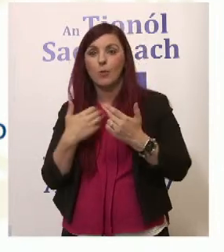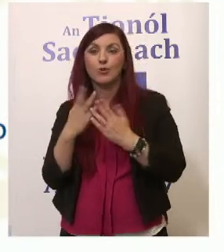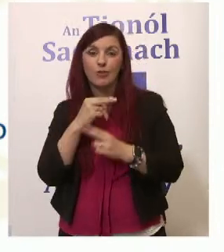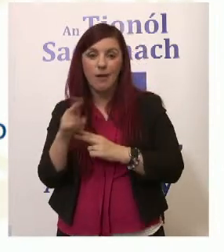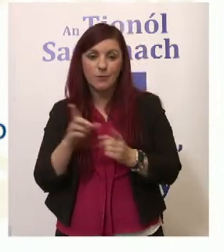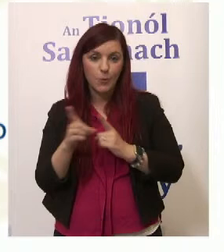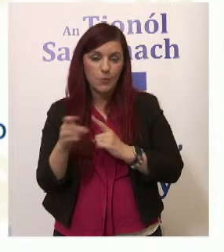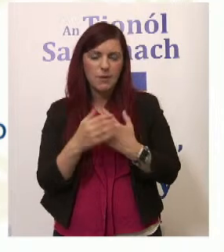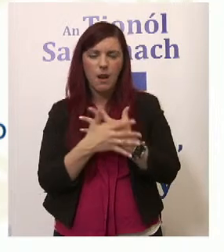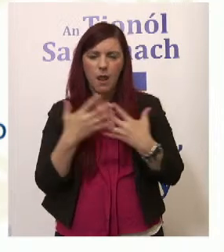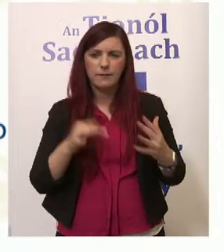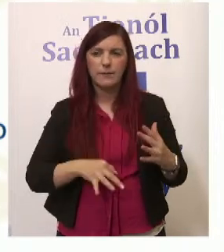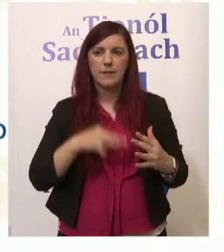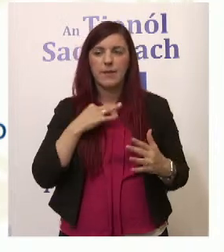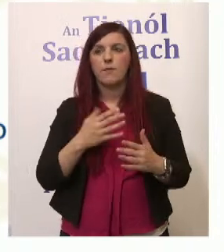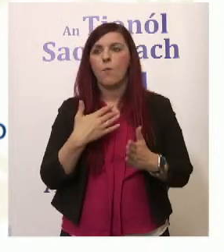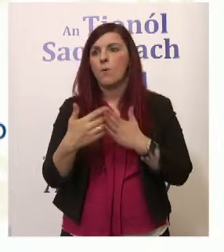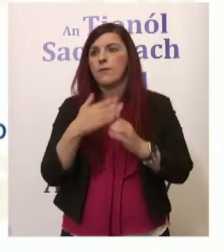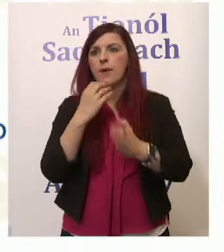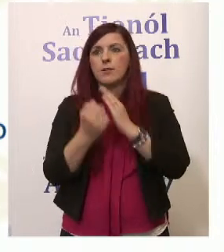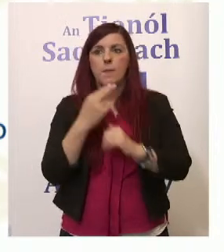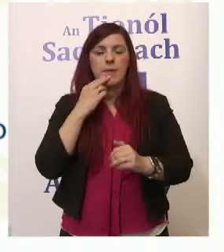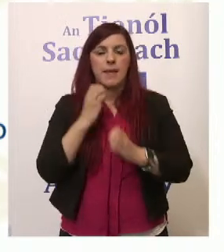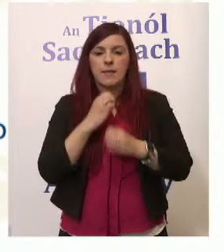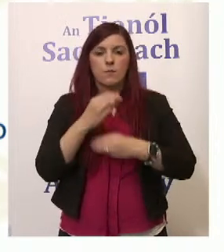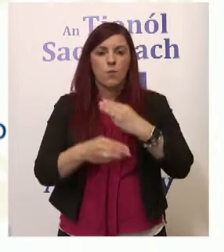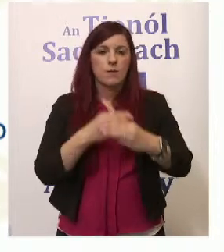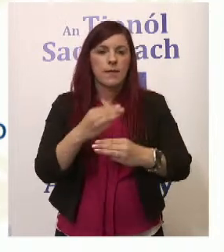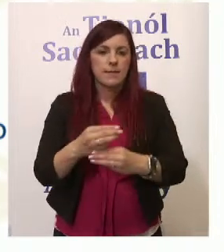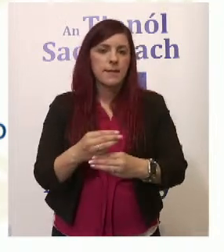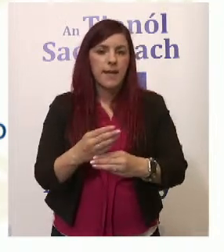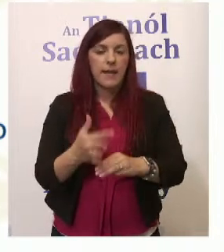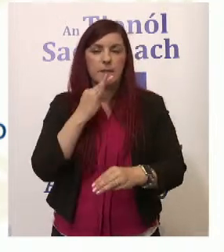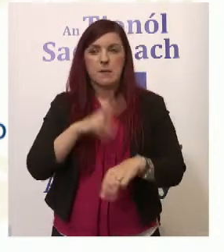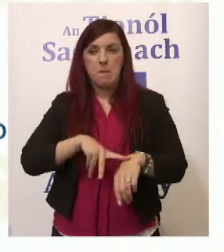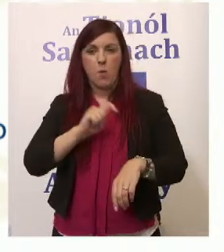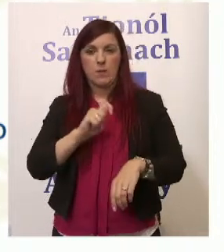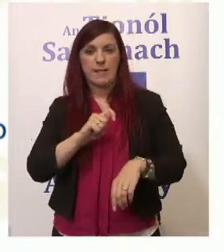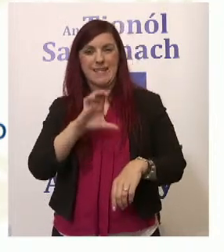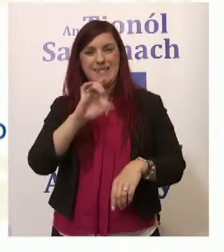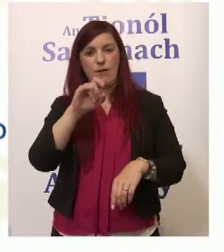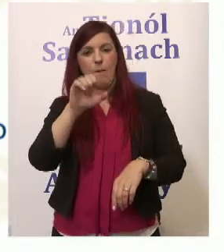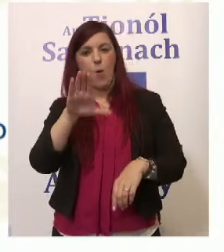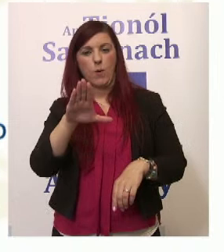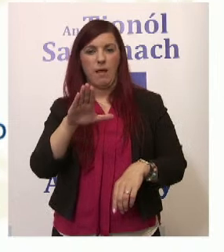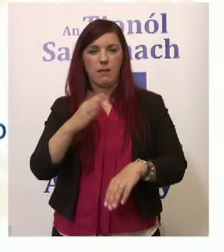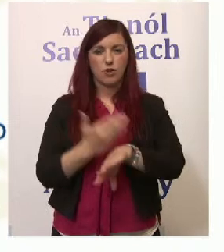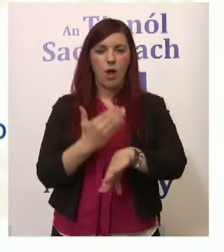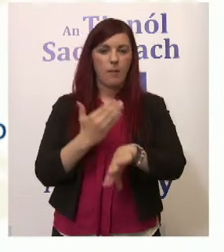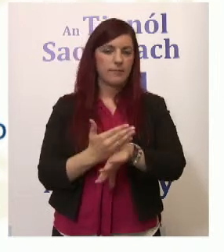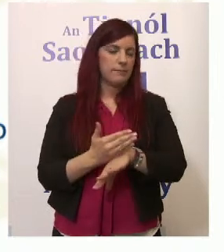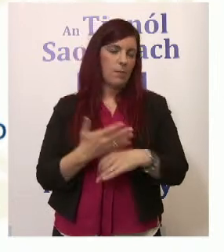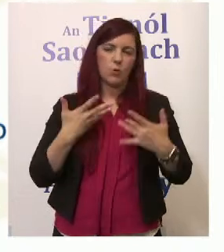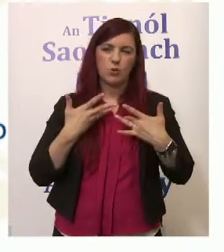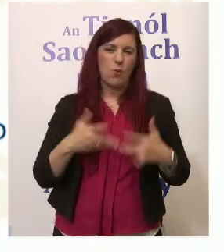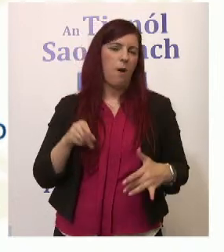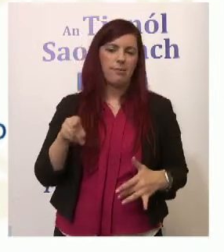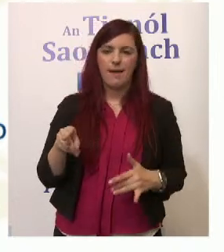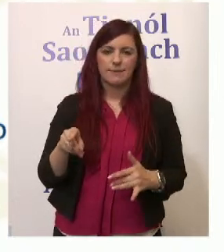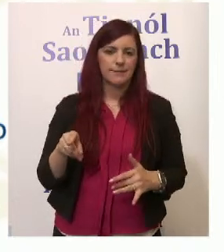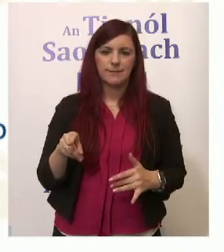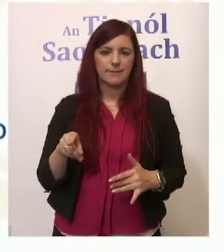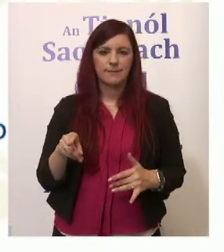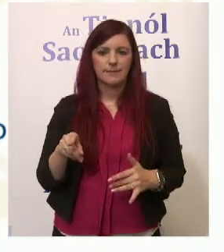strong sense that if what we end up at the end of this process is a largely ceremonial position, some kind of Lord Mayor ++, then